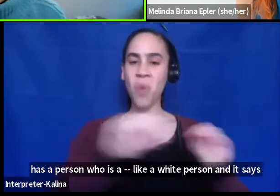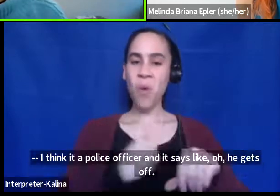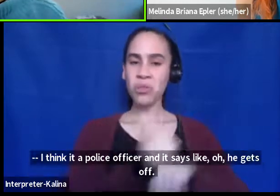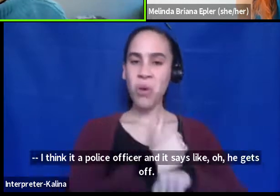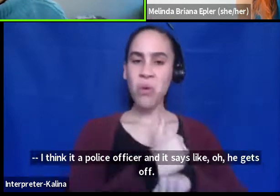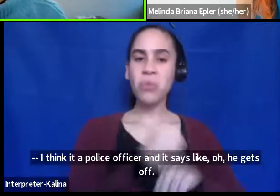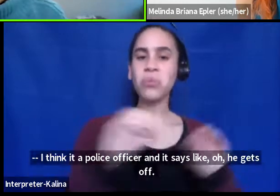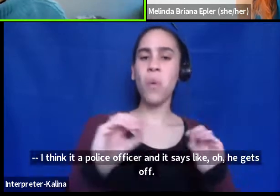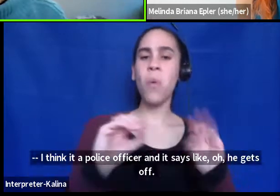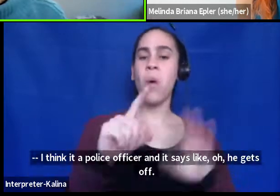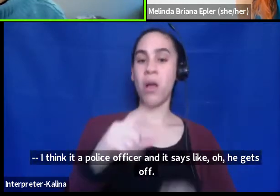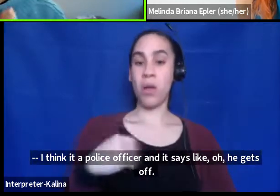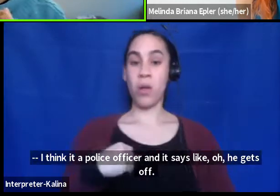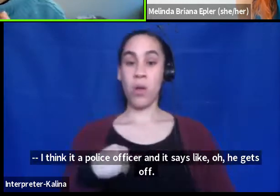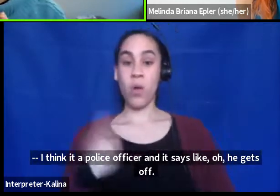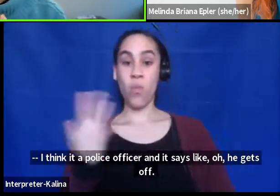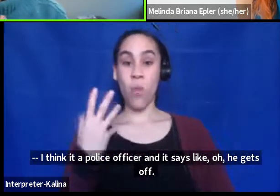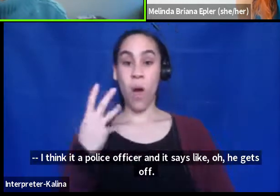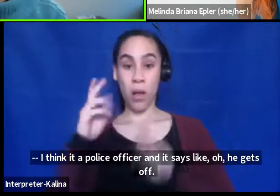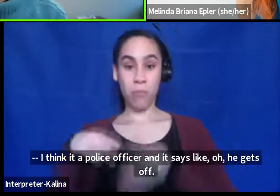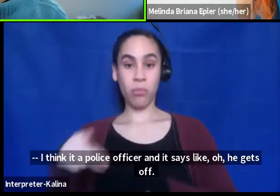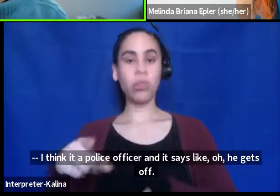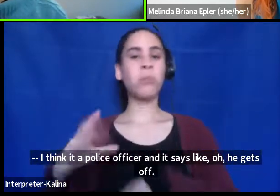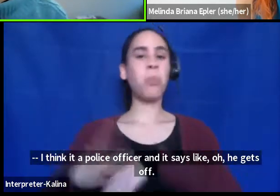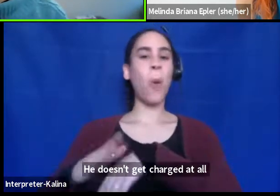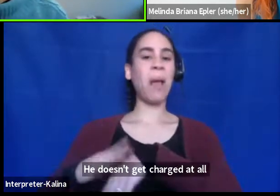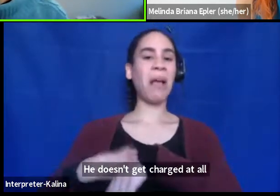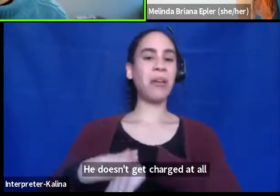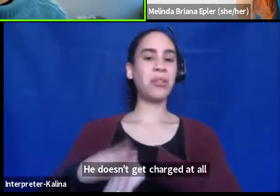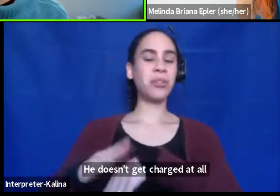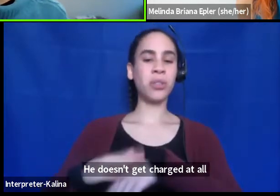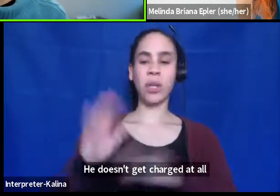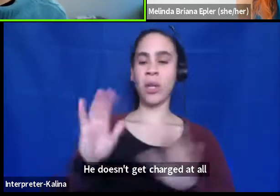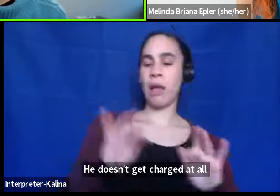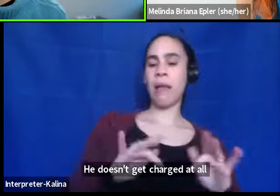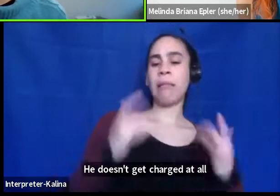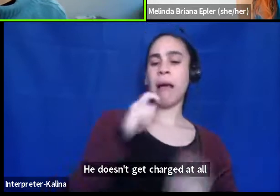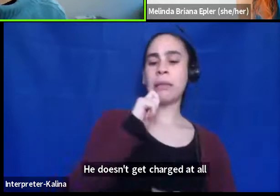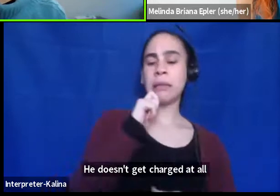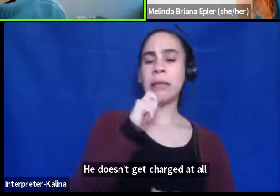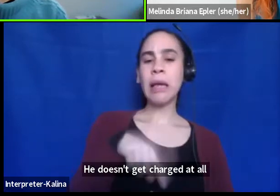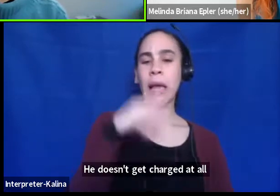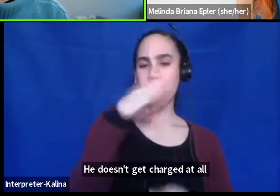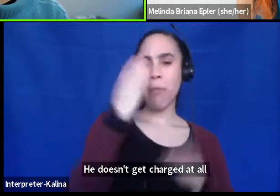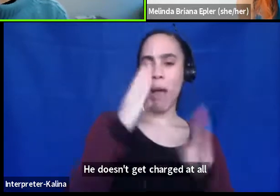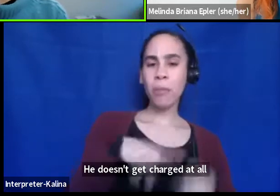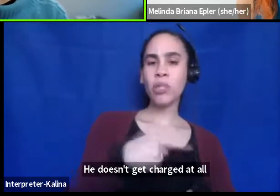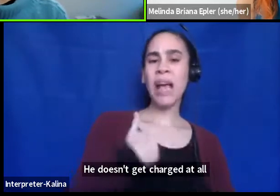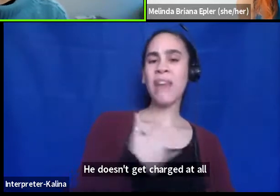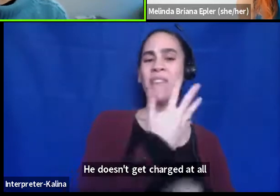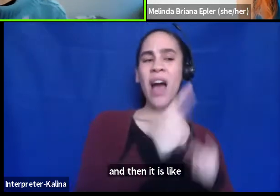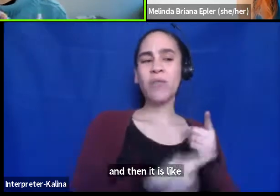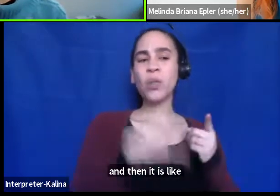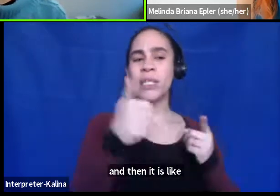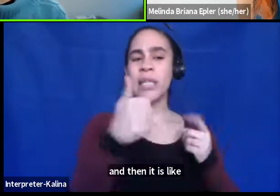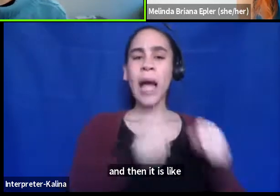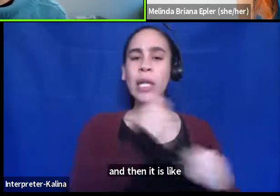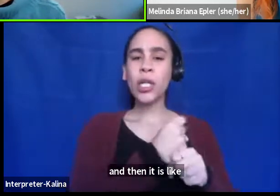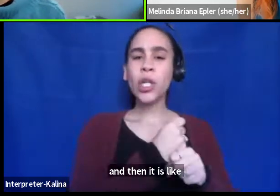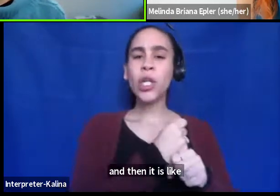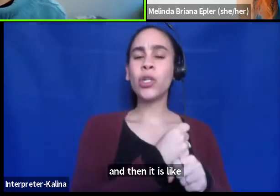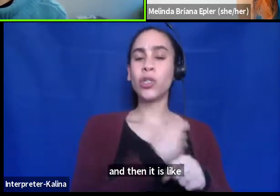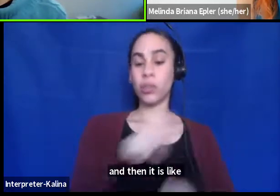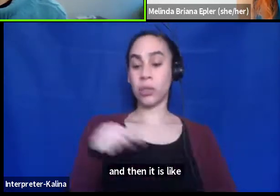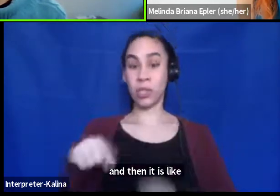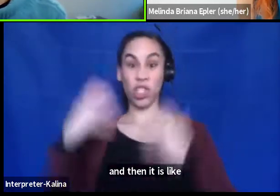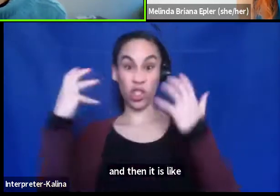white person, it's like, oh, he gets probation. And then it's a light-skinned Black person, it's like, oh, he gets 5 to 10 years. And then it's a dark-skinned Black person, and it says, oh, he